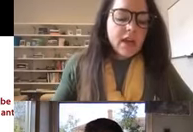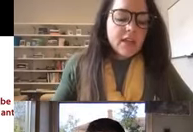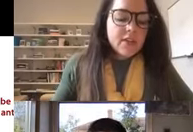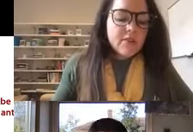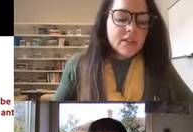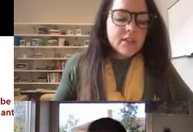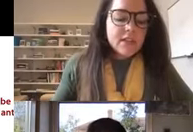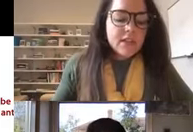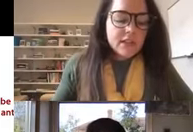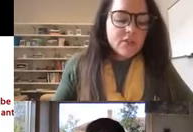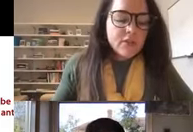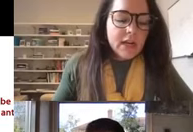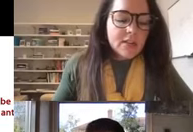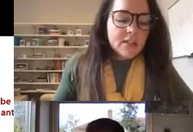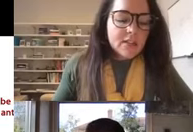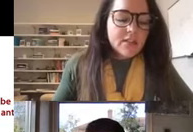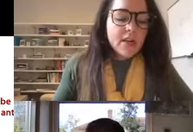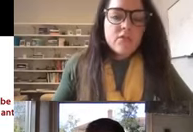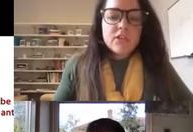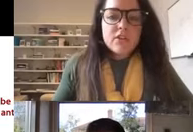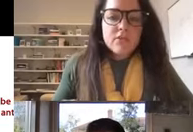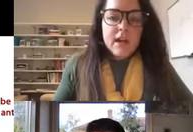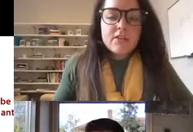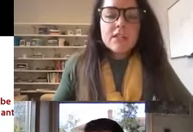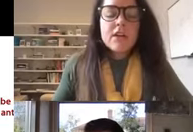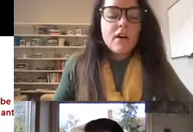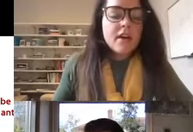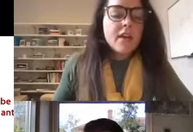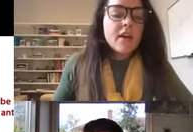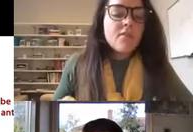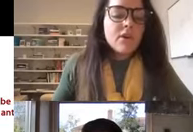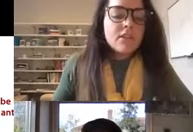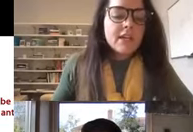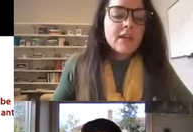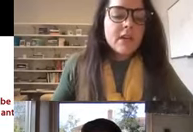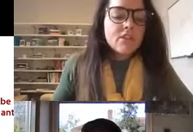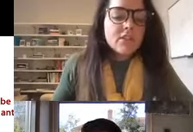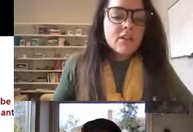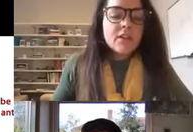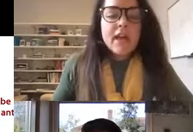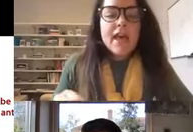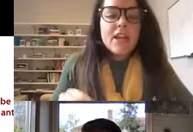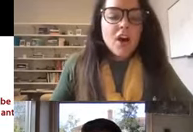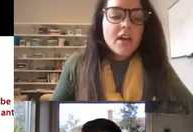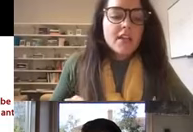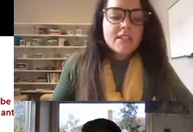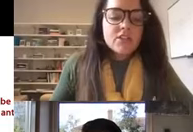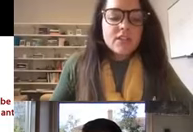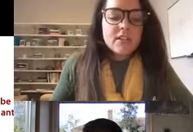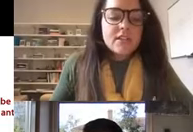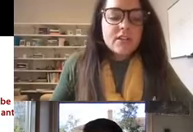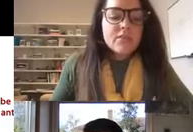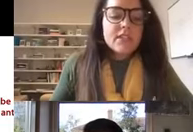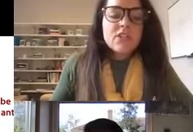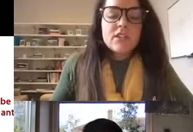through anti-racist intellectual practices, which are grounded on multidimensional and